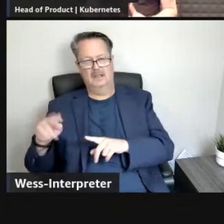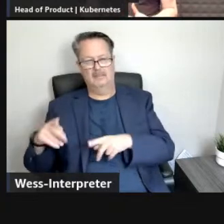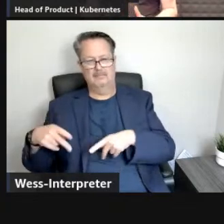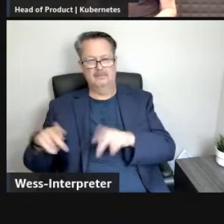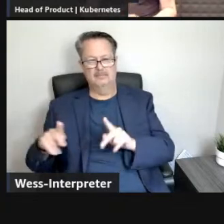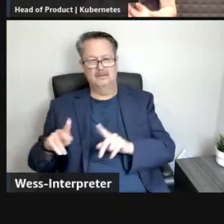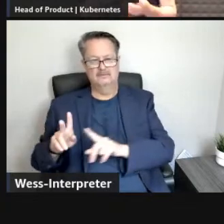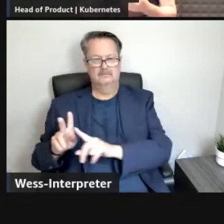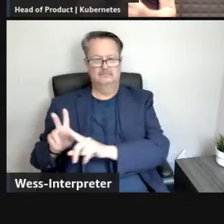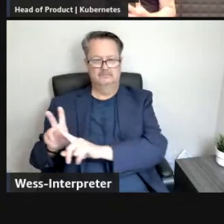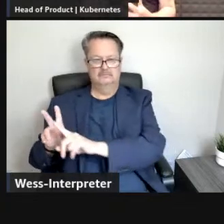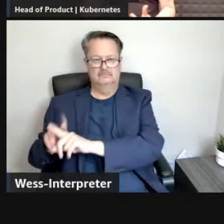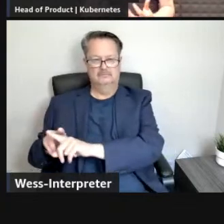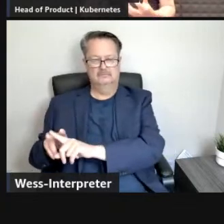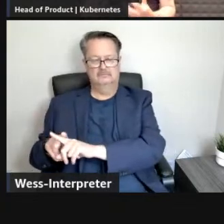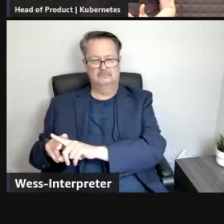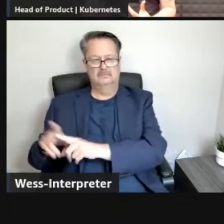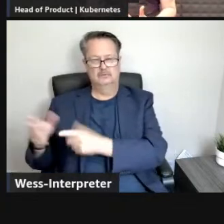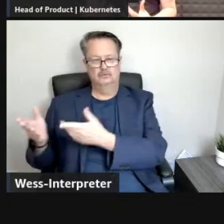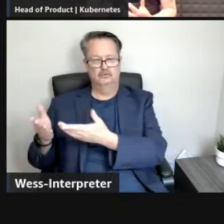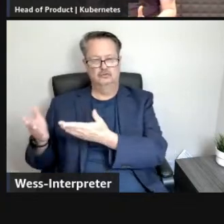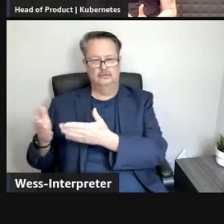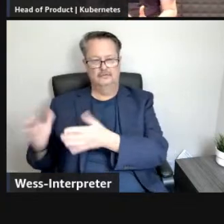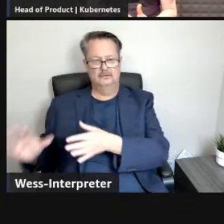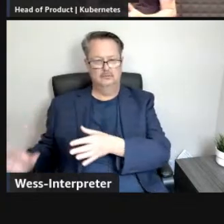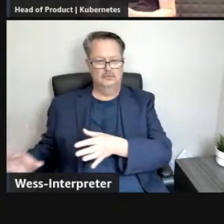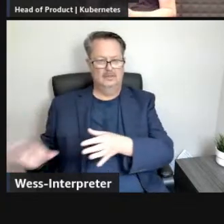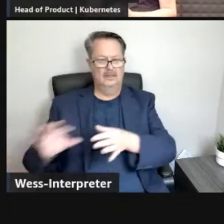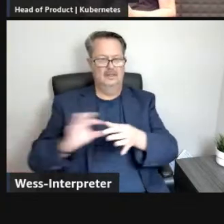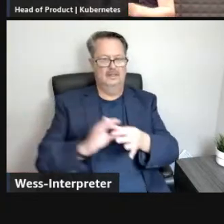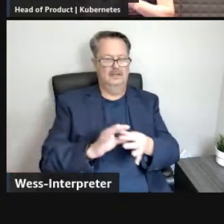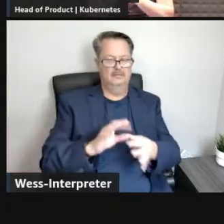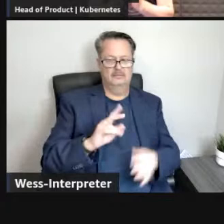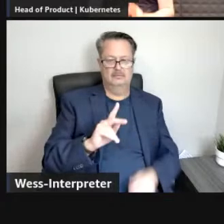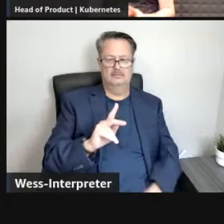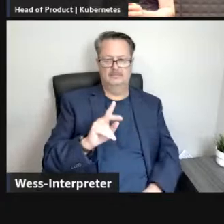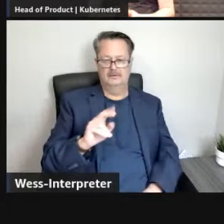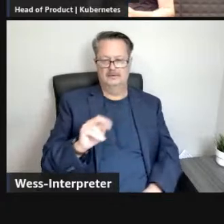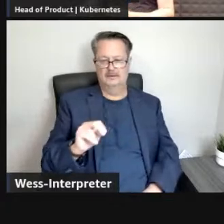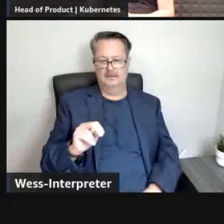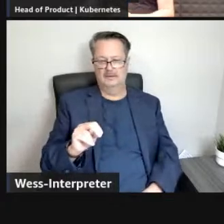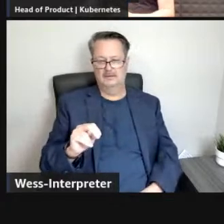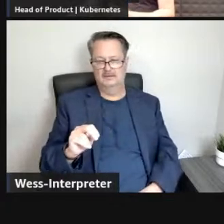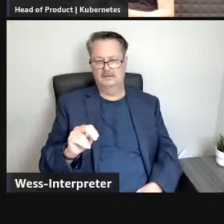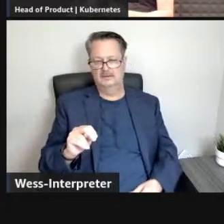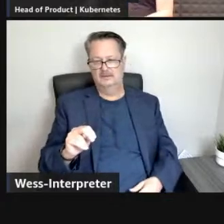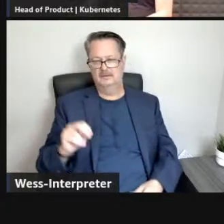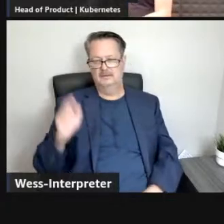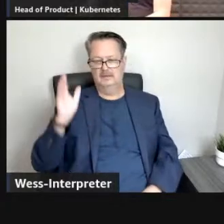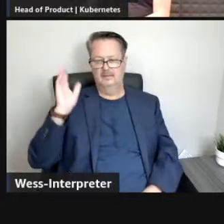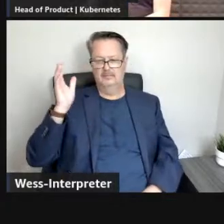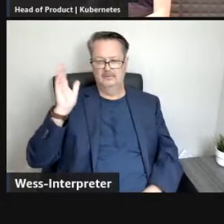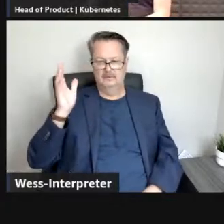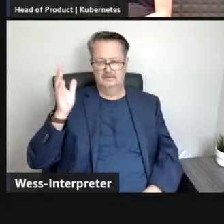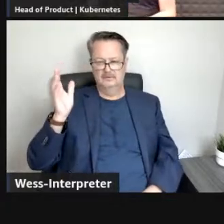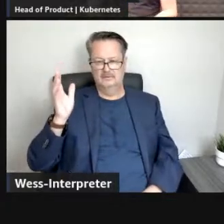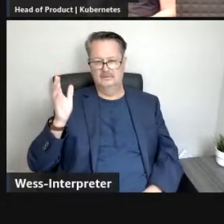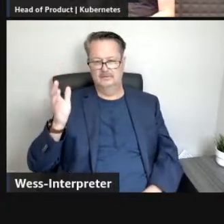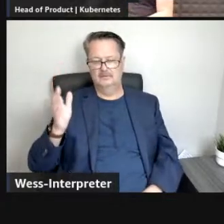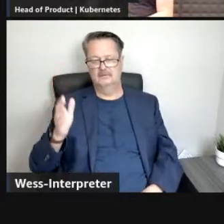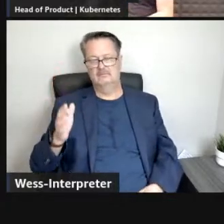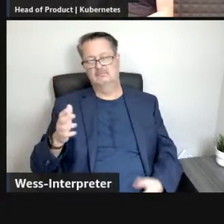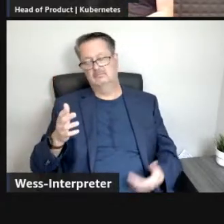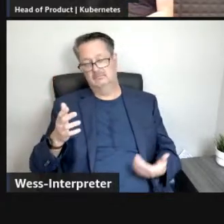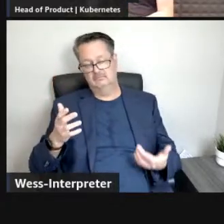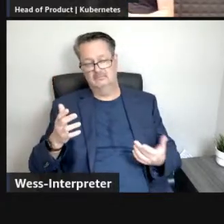to a service account, which can be linked to a Kubernetes application. So you get application level security controls within